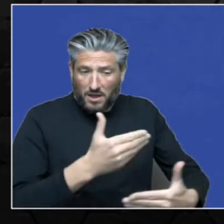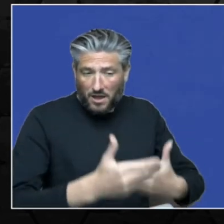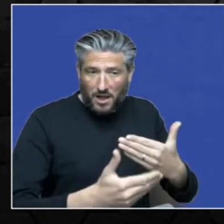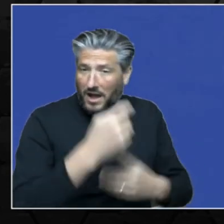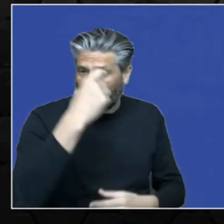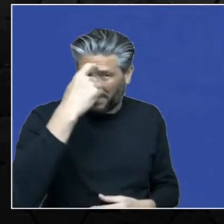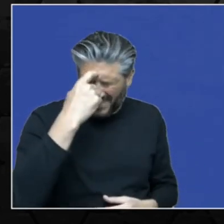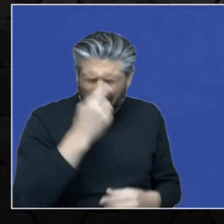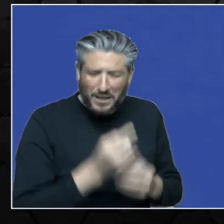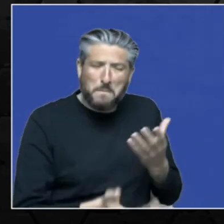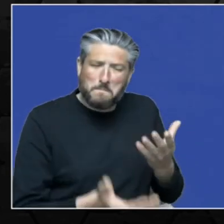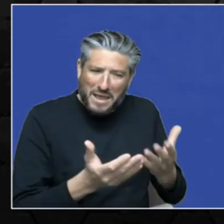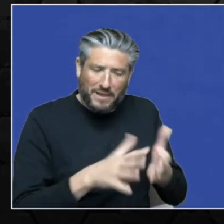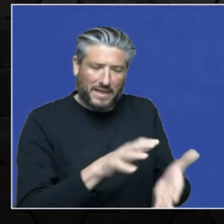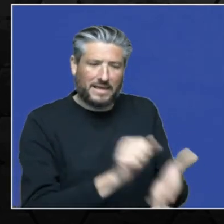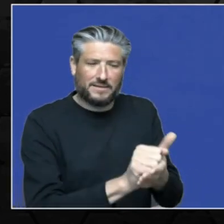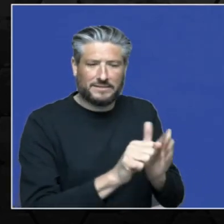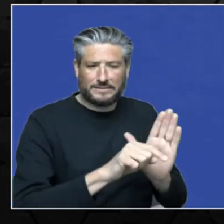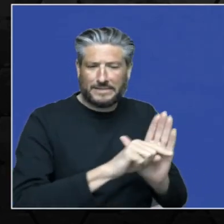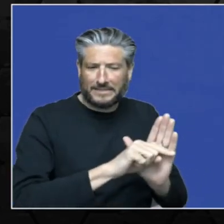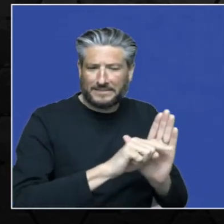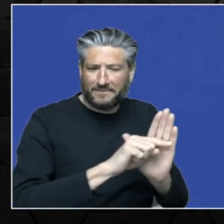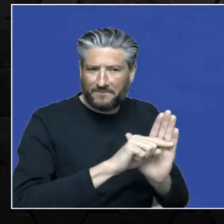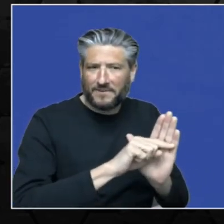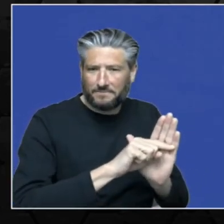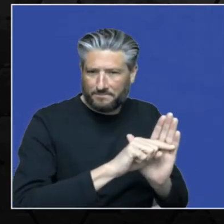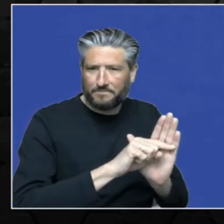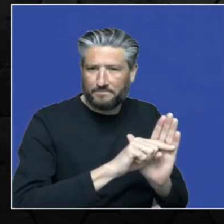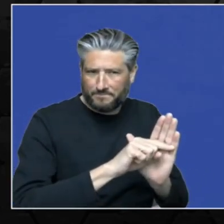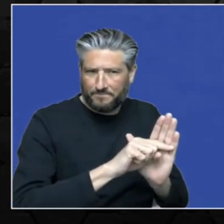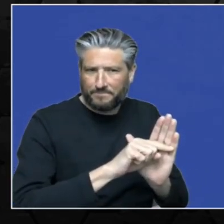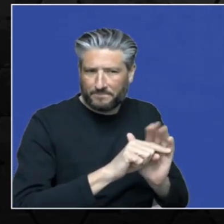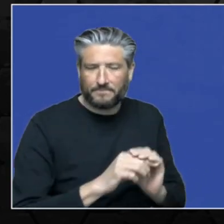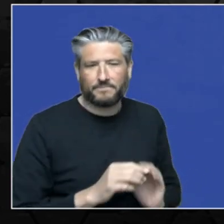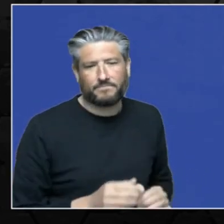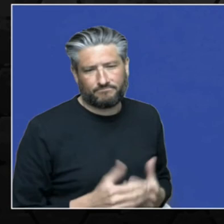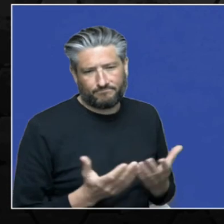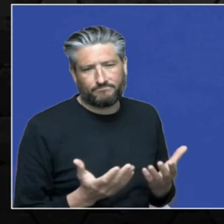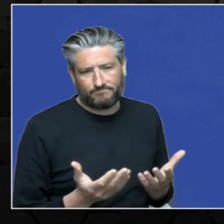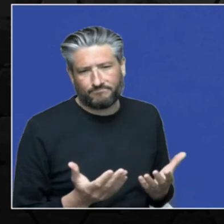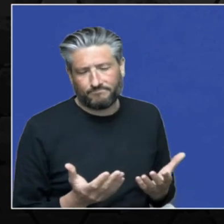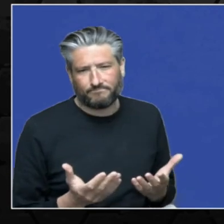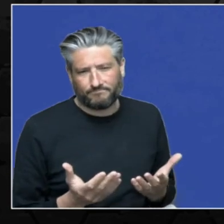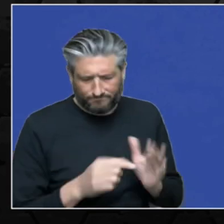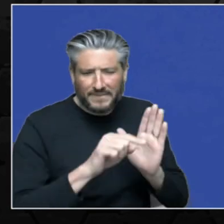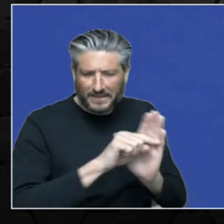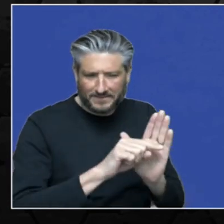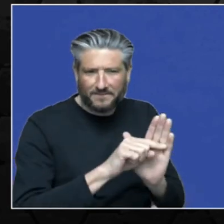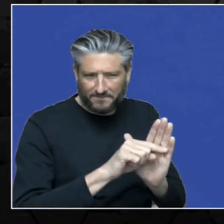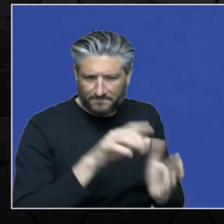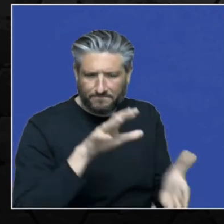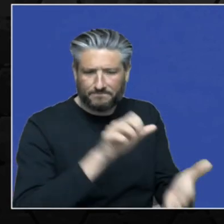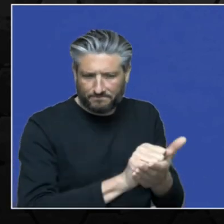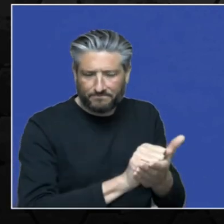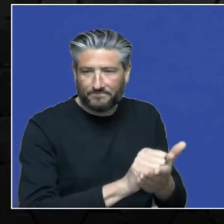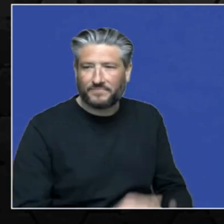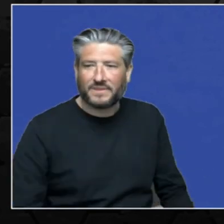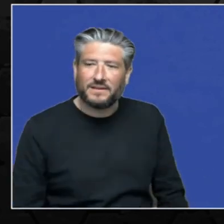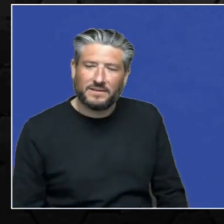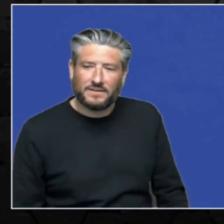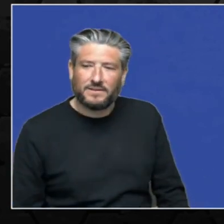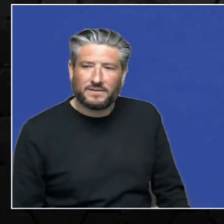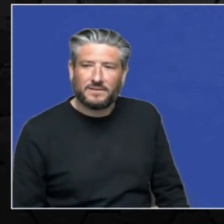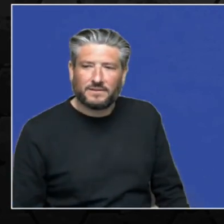most sarcasm aren't very positive. Yeah. You might have heard, you all might have heard, like, first of all, that was a